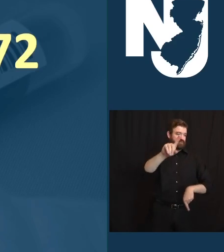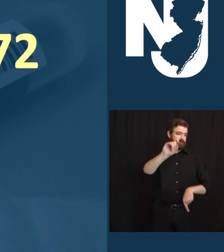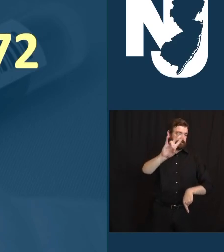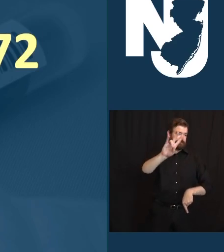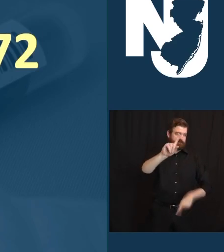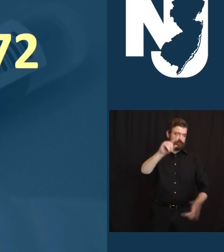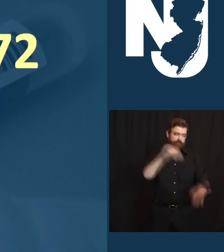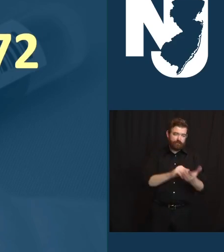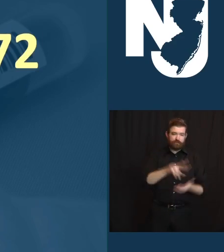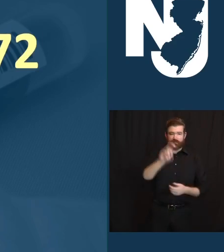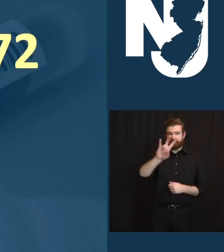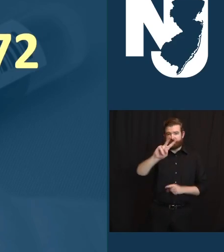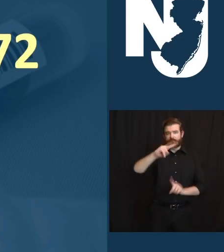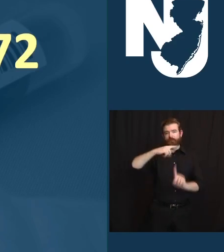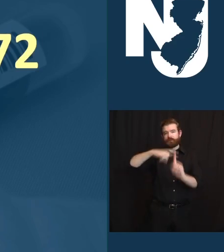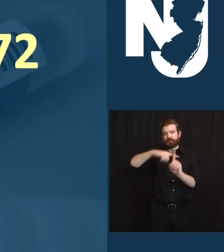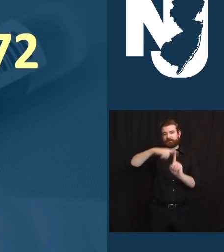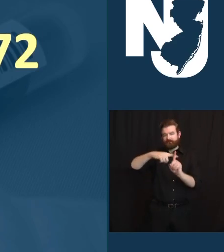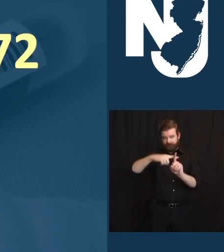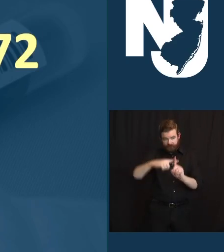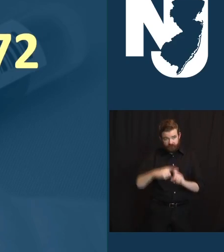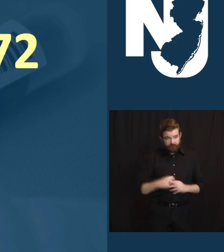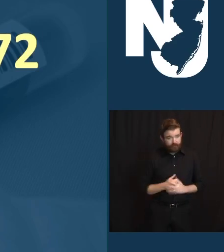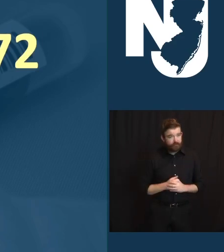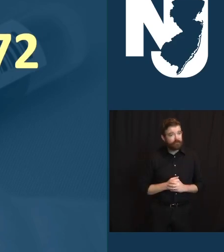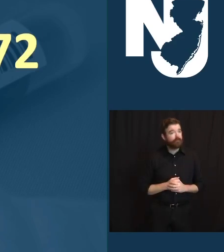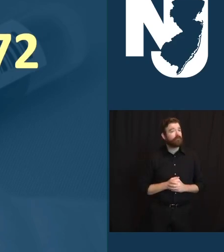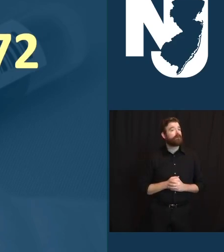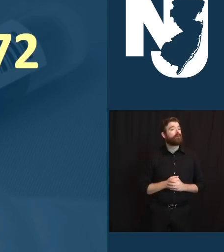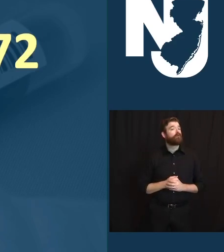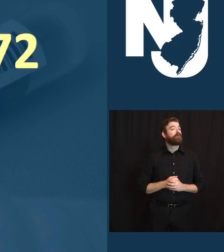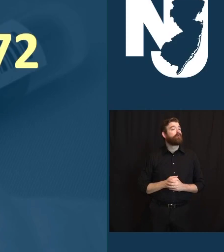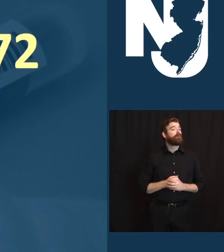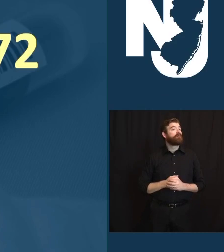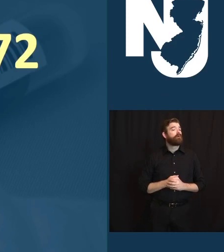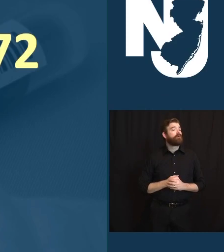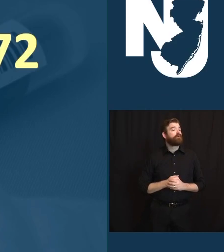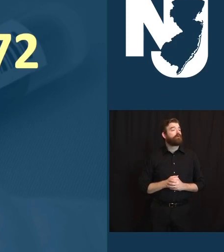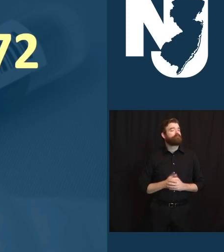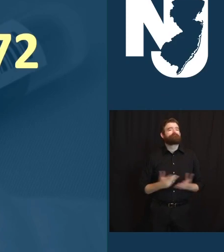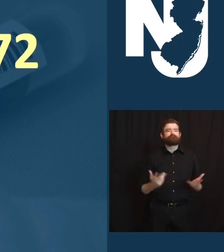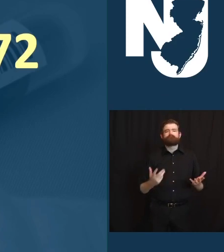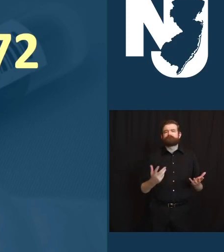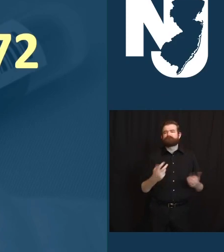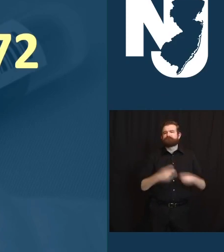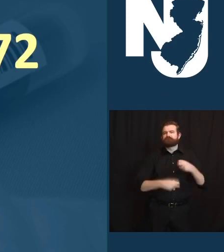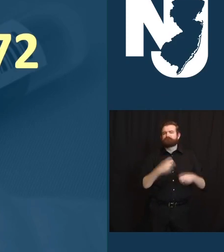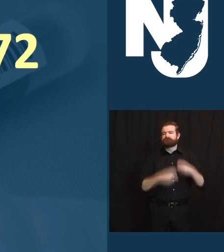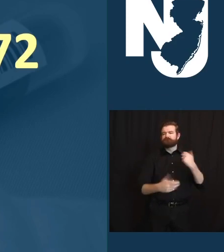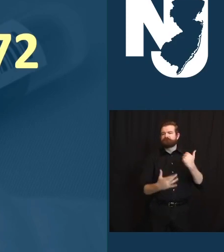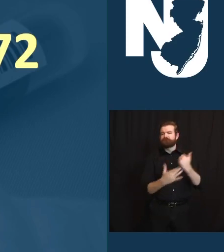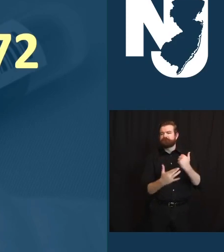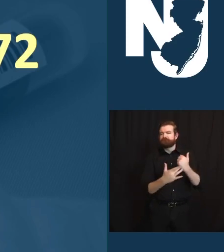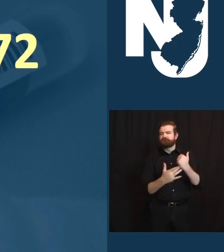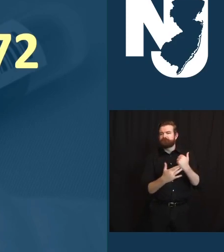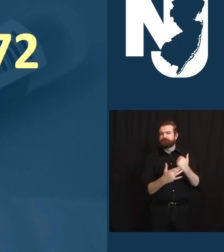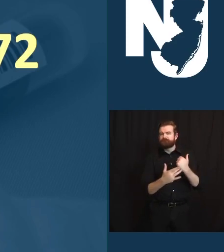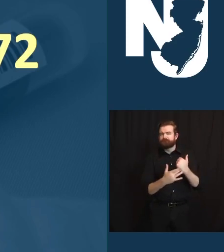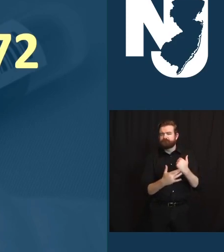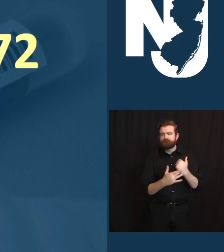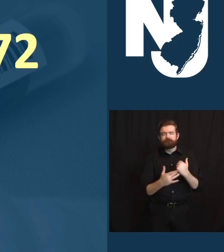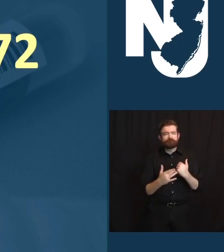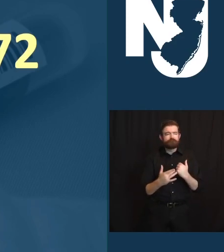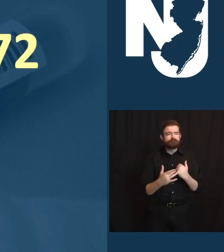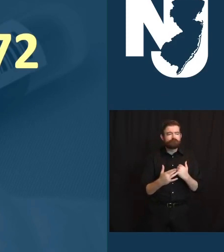171,272. We had some technical issues, so there might be a few cases that are not counted. We'll come back to you and make that up tomorrow. The